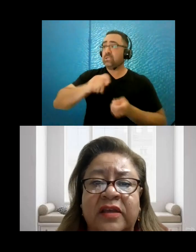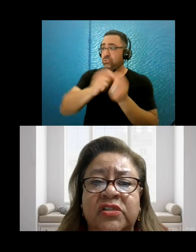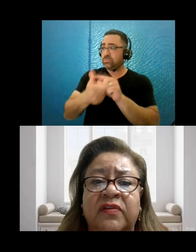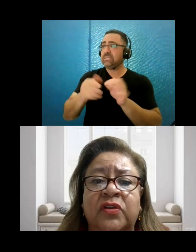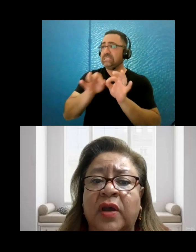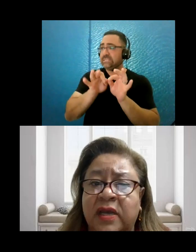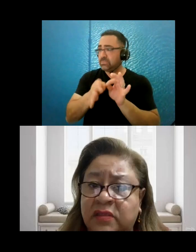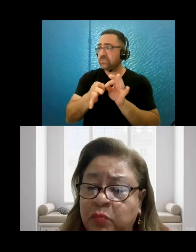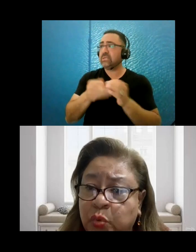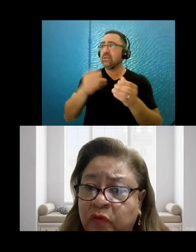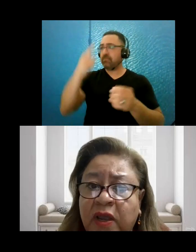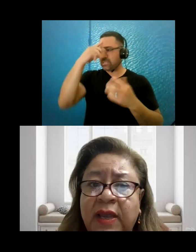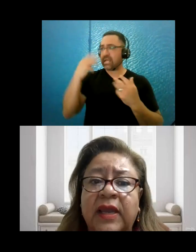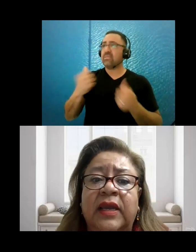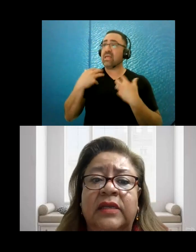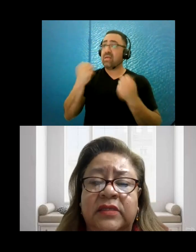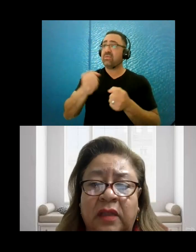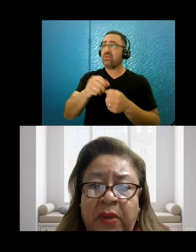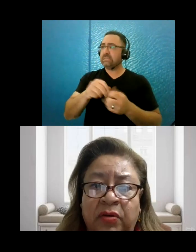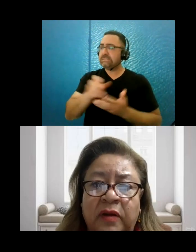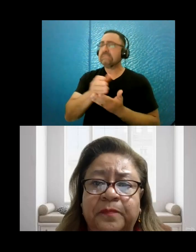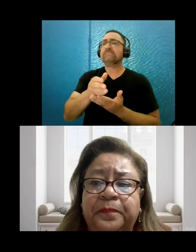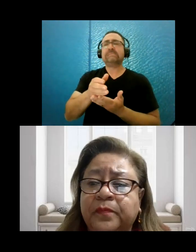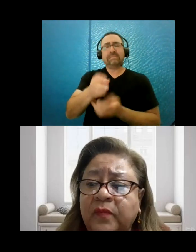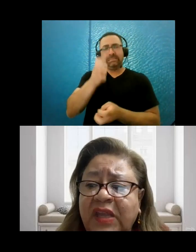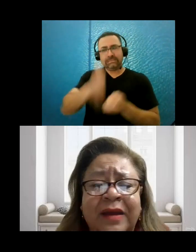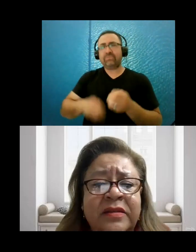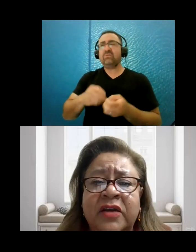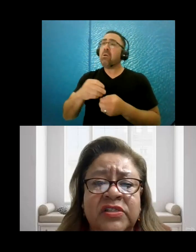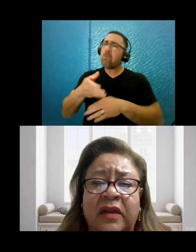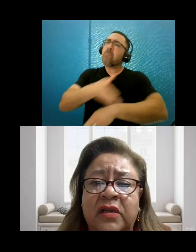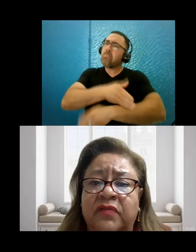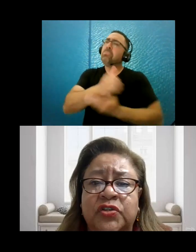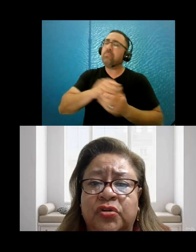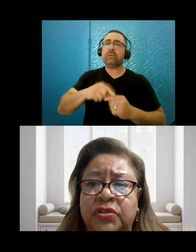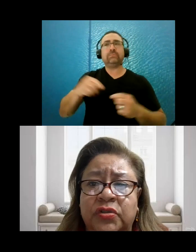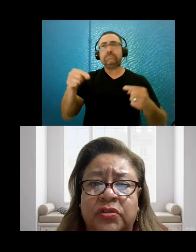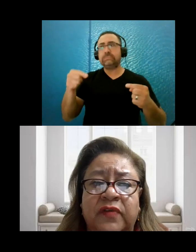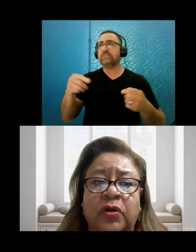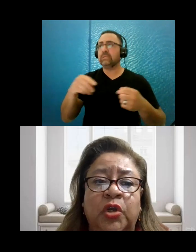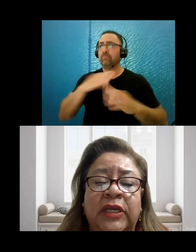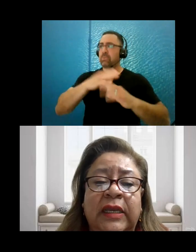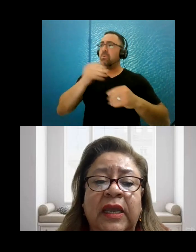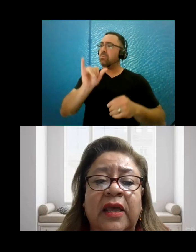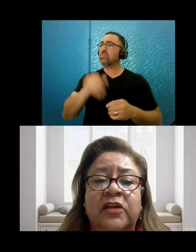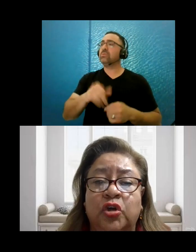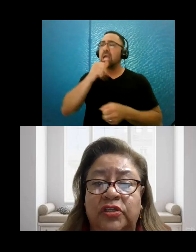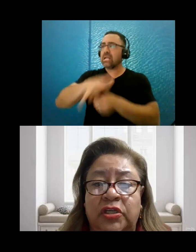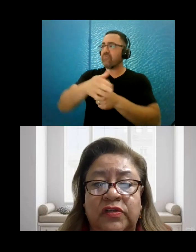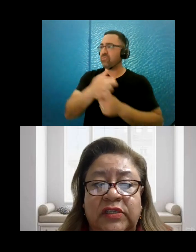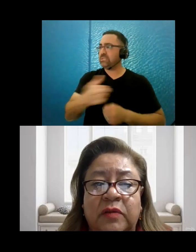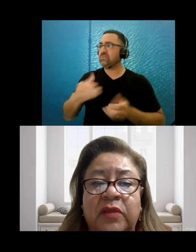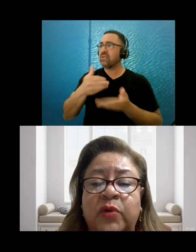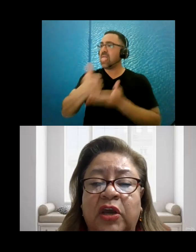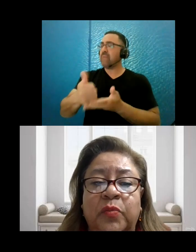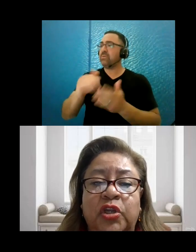a challenge, even though it has improved, it's still a barrier. There's not enough resources to serve the community. There's